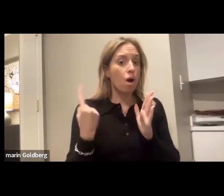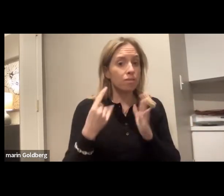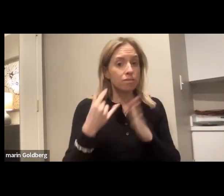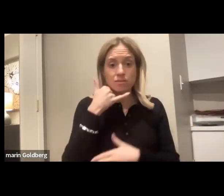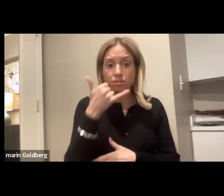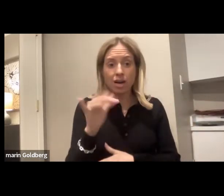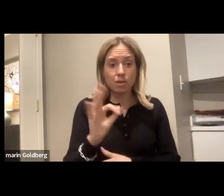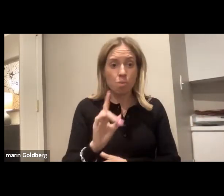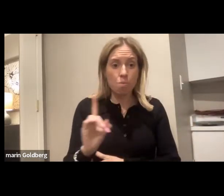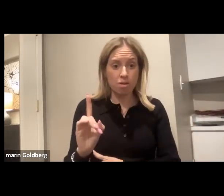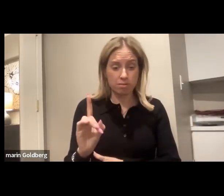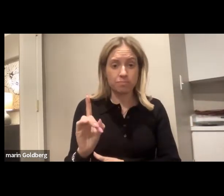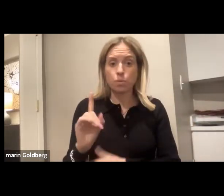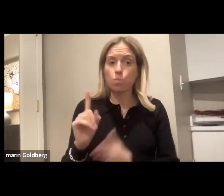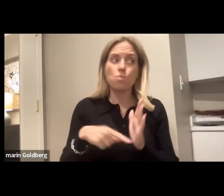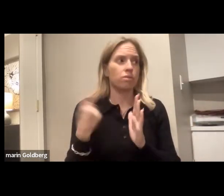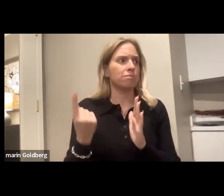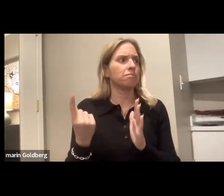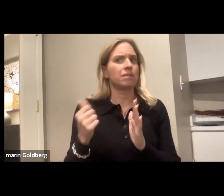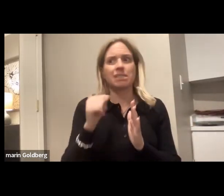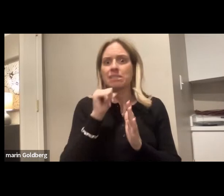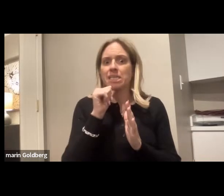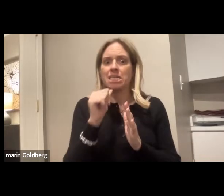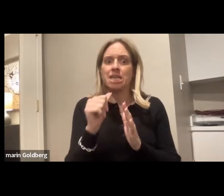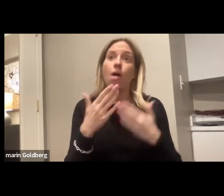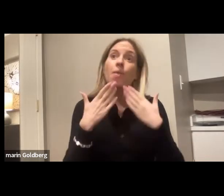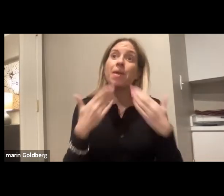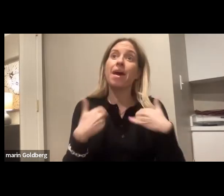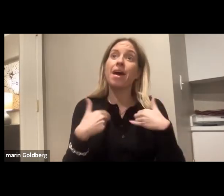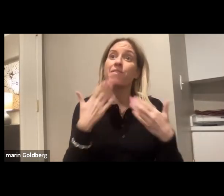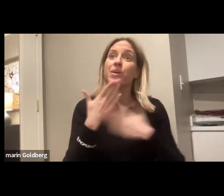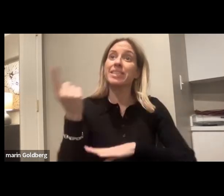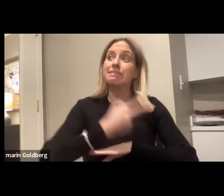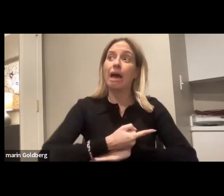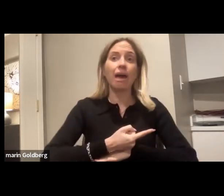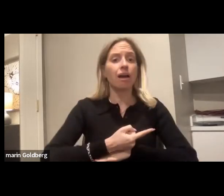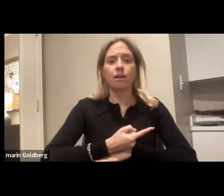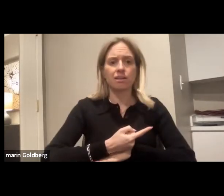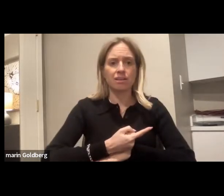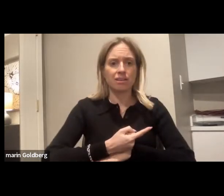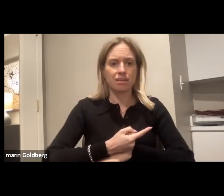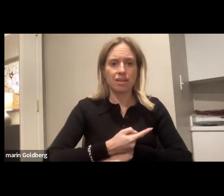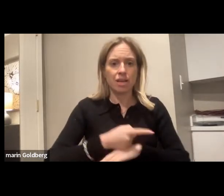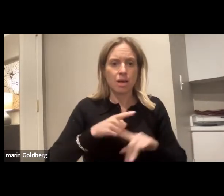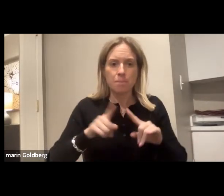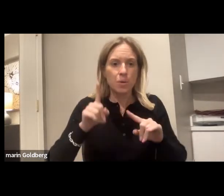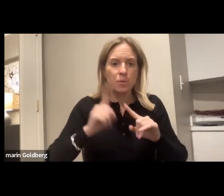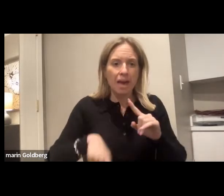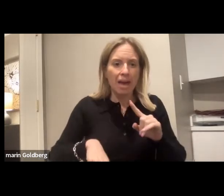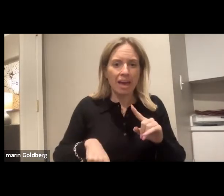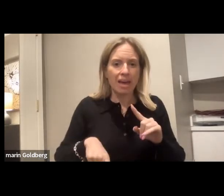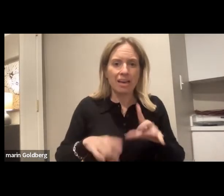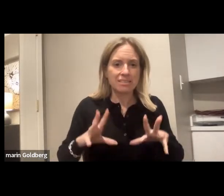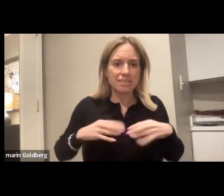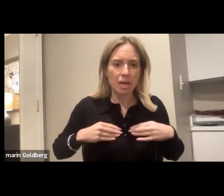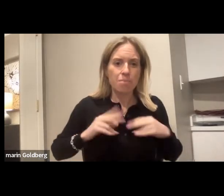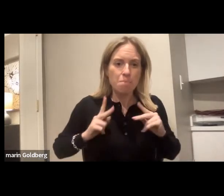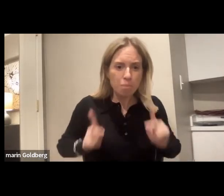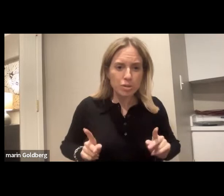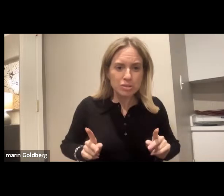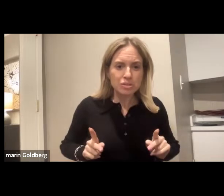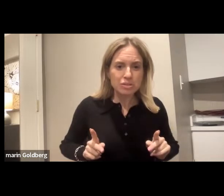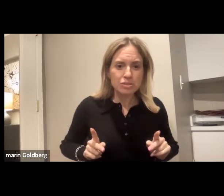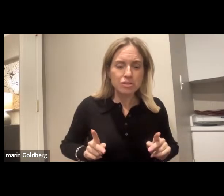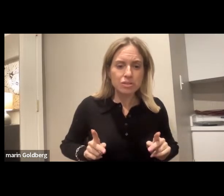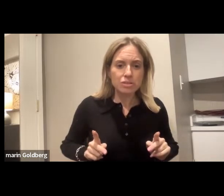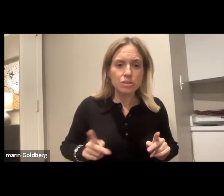911, and it's not a thank you, have a great day, but you can't take it personal. And you have to understand that